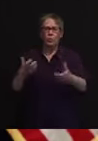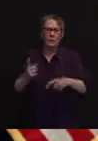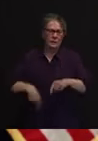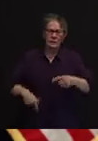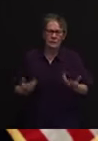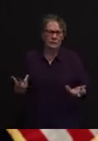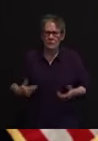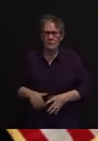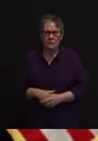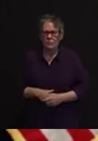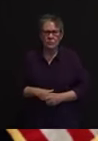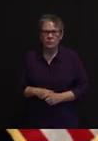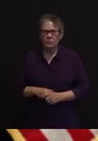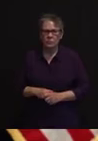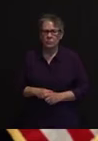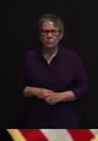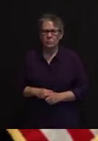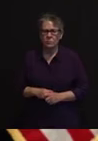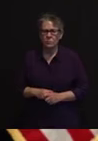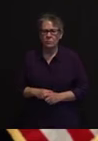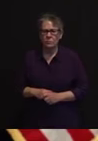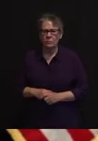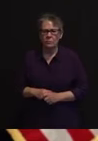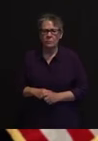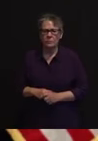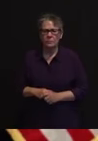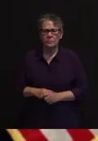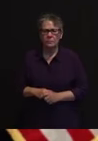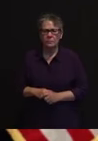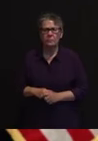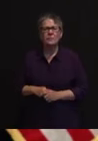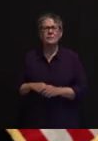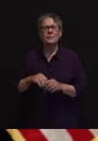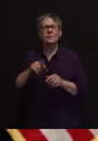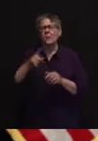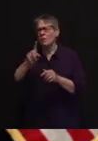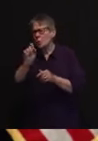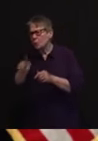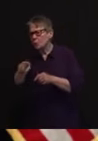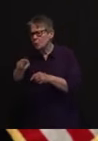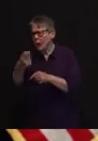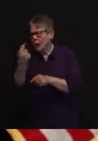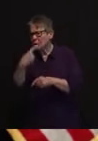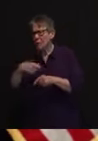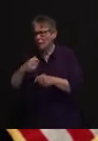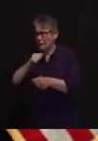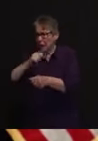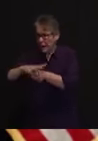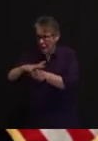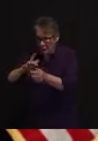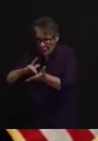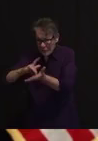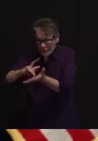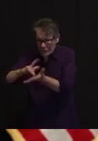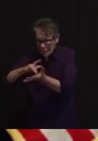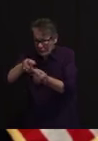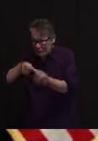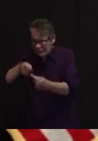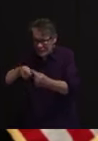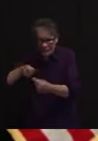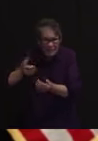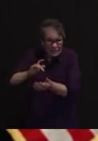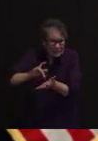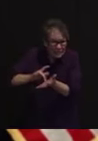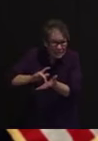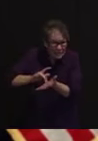may I just say this, even based on what I know, Ed, Judy, even if we do everything perfectly, reopening